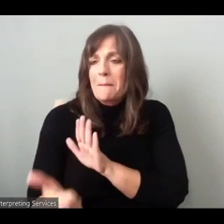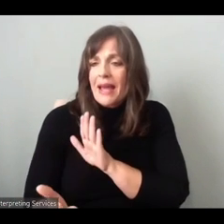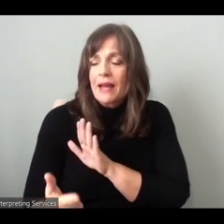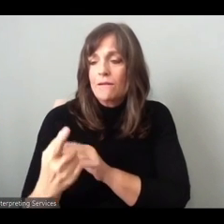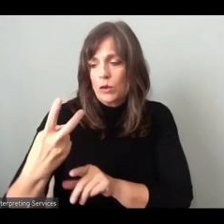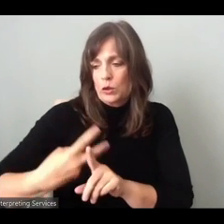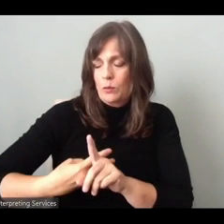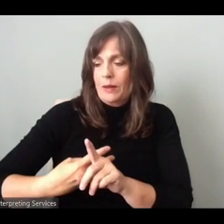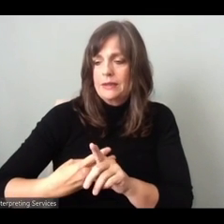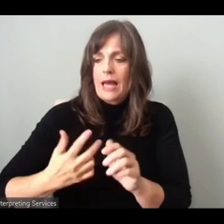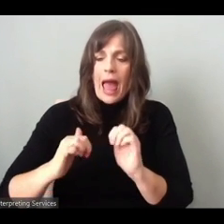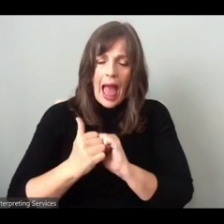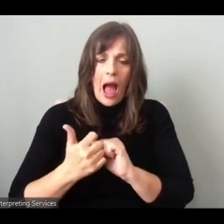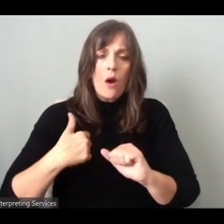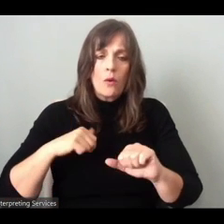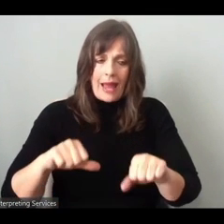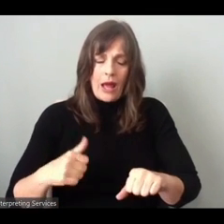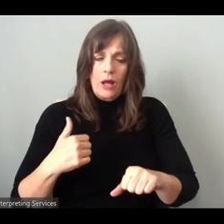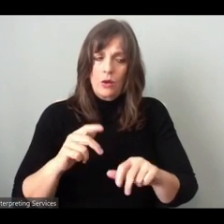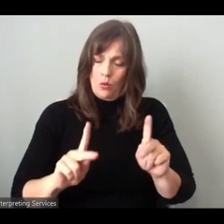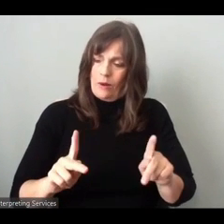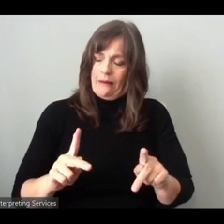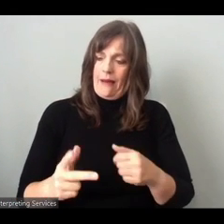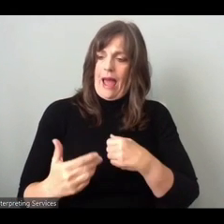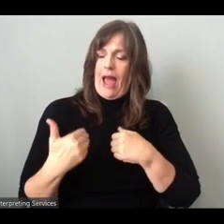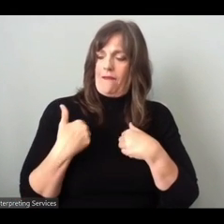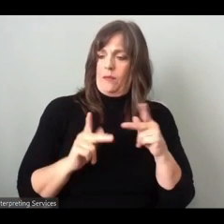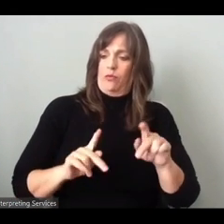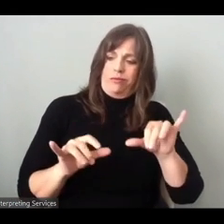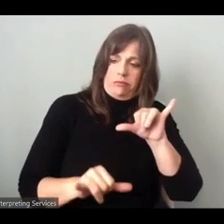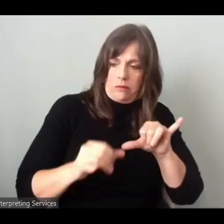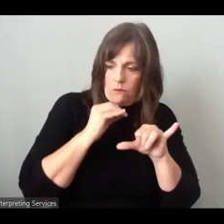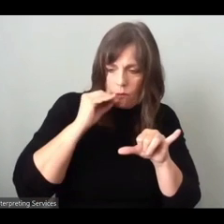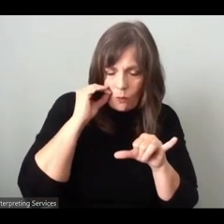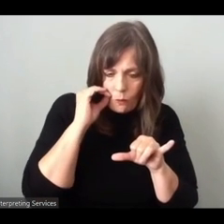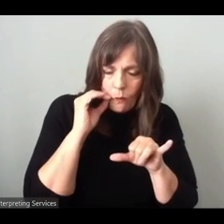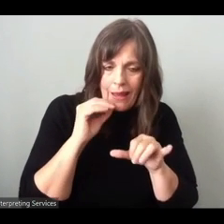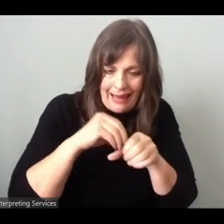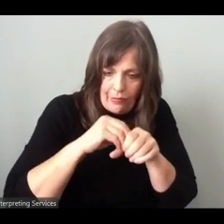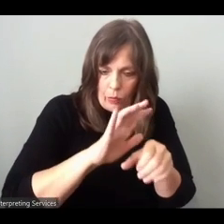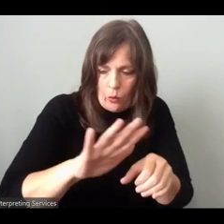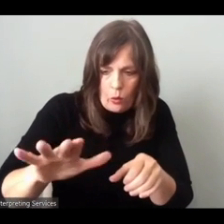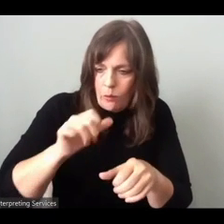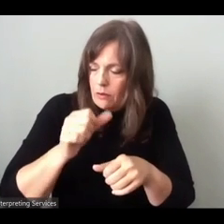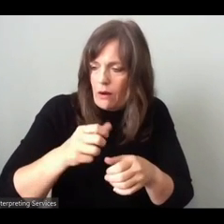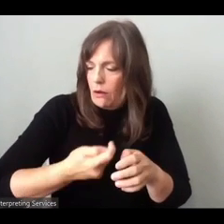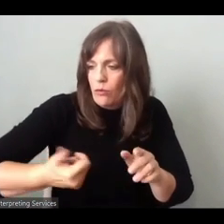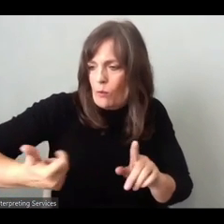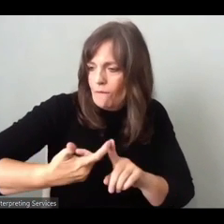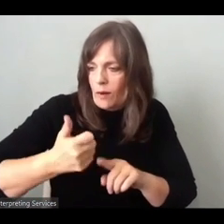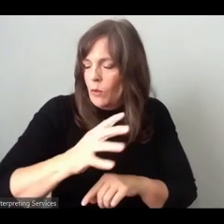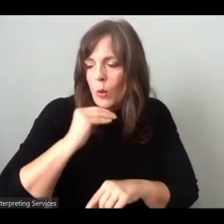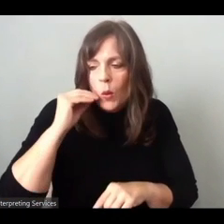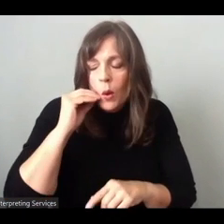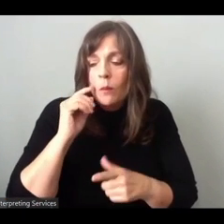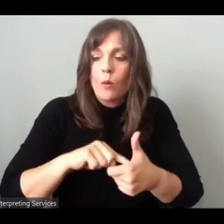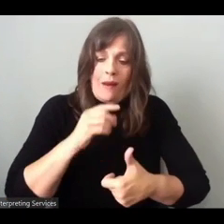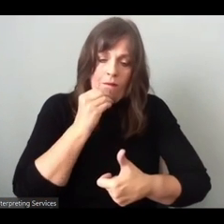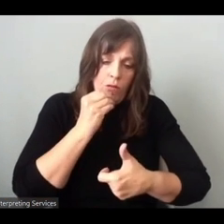sheltered? Mitigation is really about immediate hierarchy of needs, which is food, shelter, now